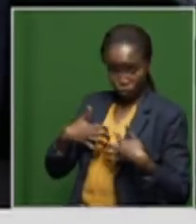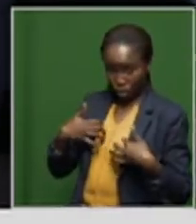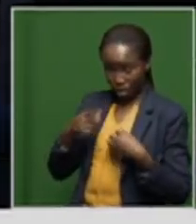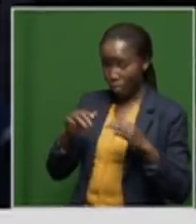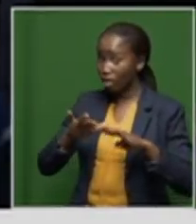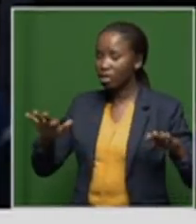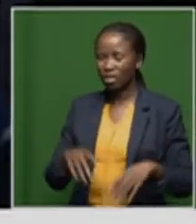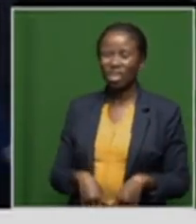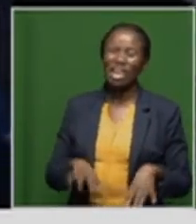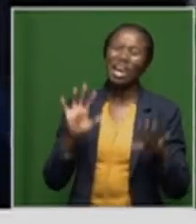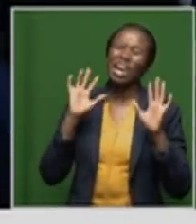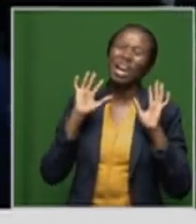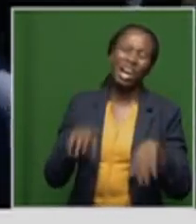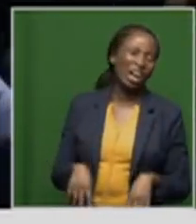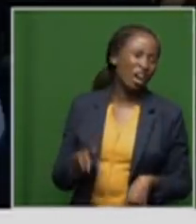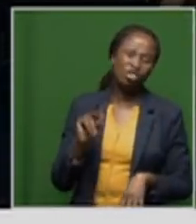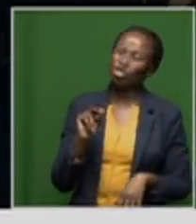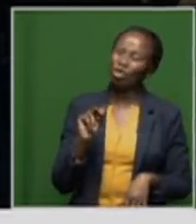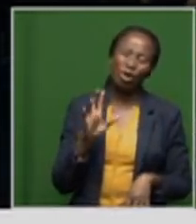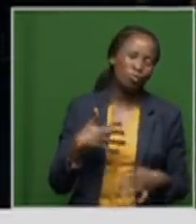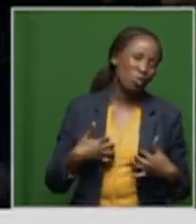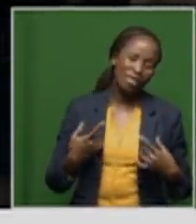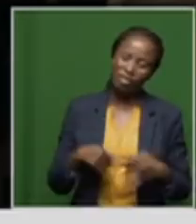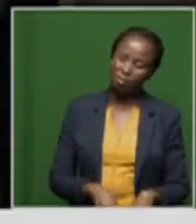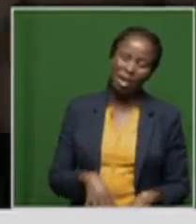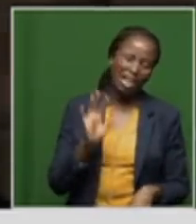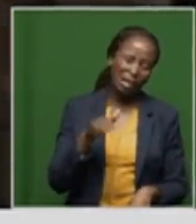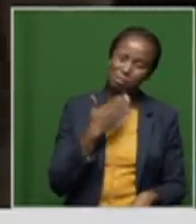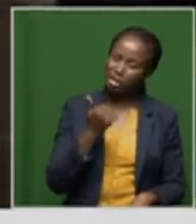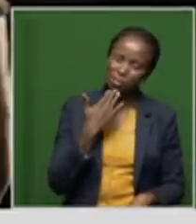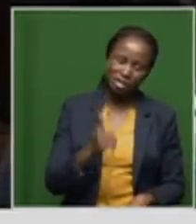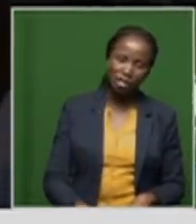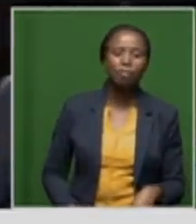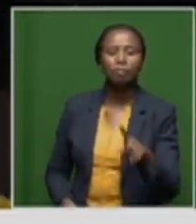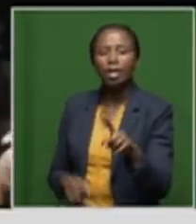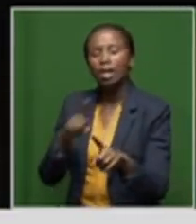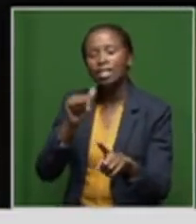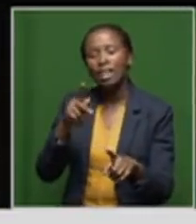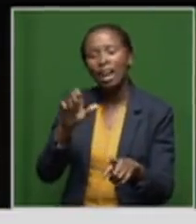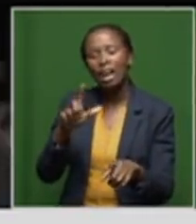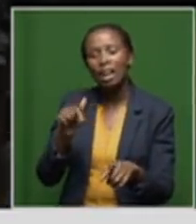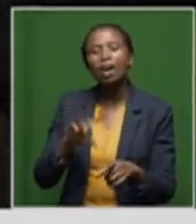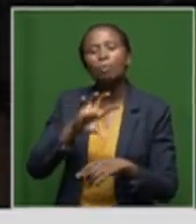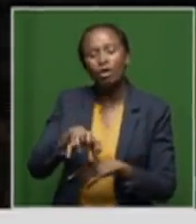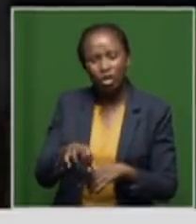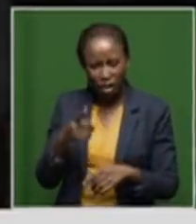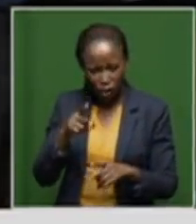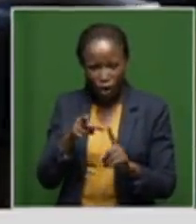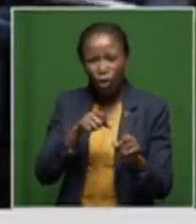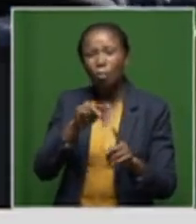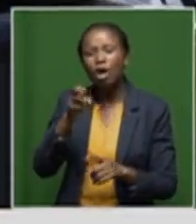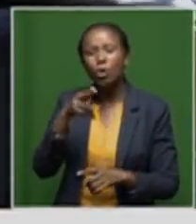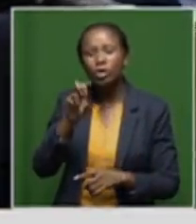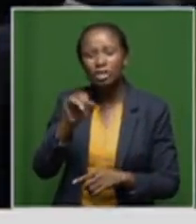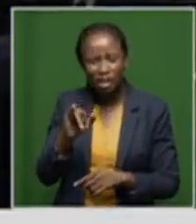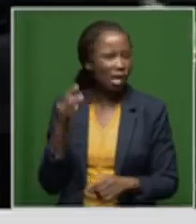stage? No. That's not our worry. Please. That was Sihle Zikalala, the provincial chairperson. Malusi Gigaba, who's been in the